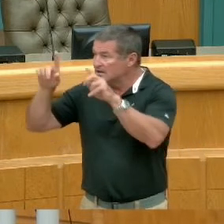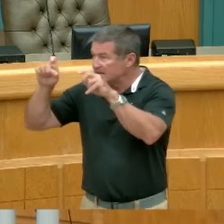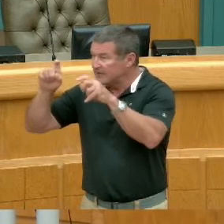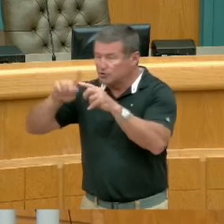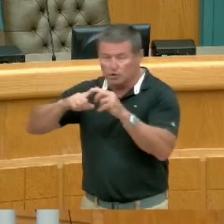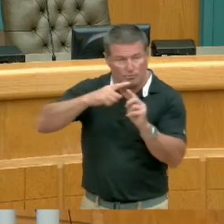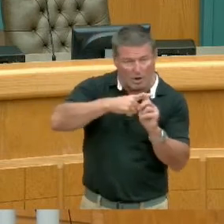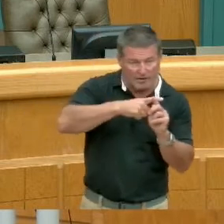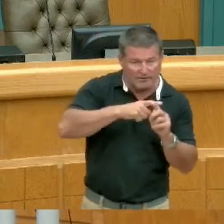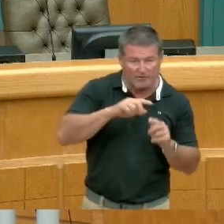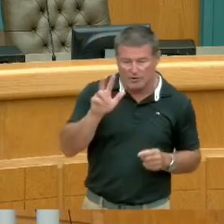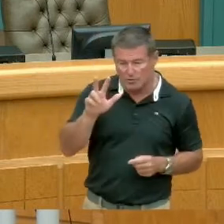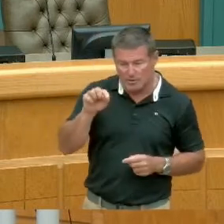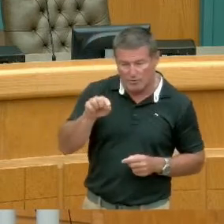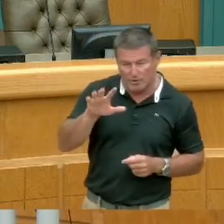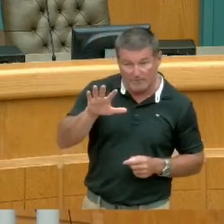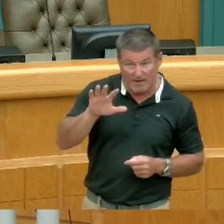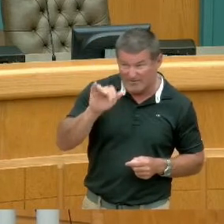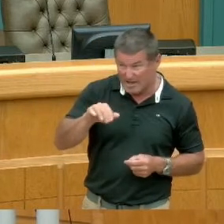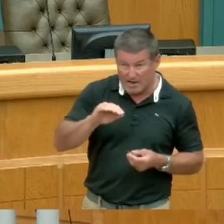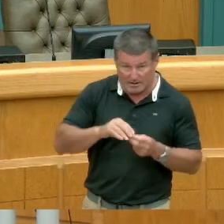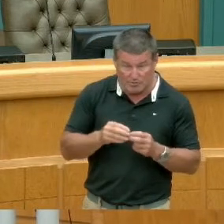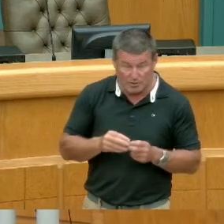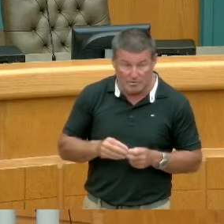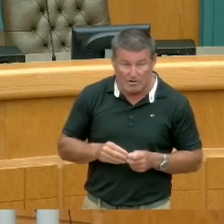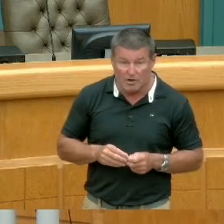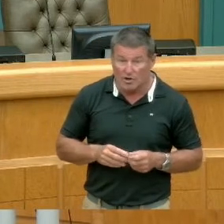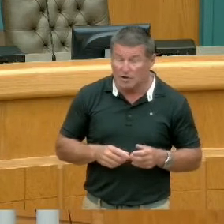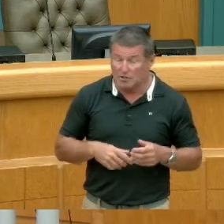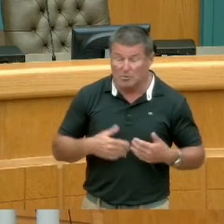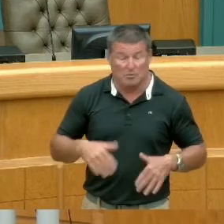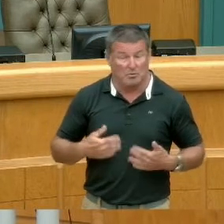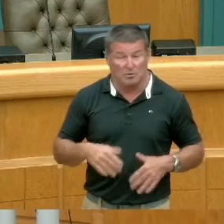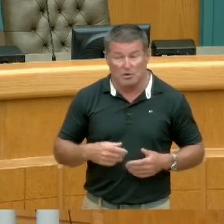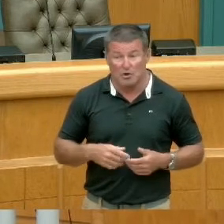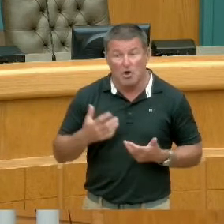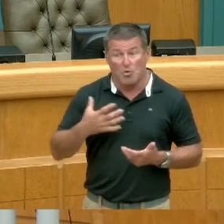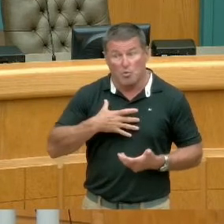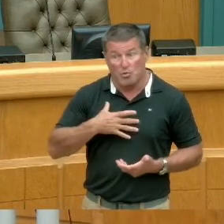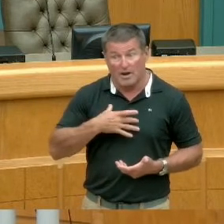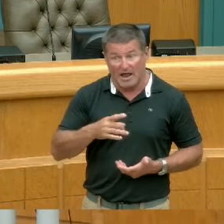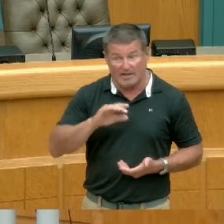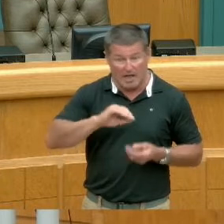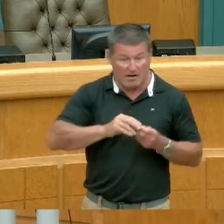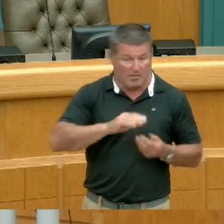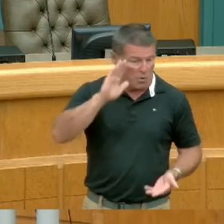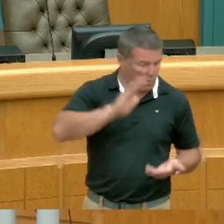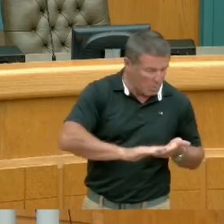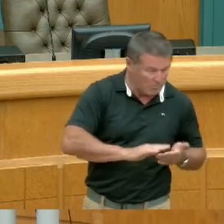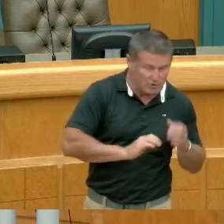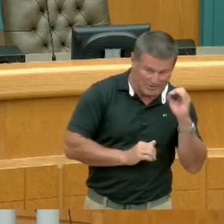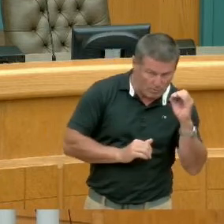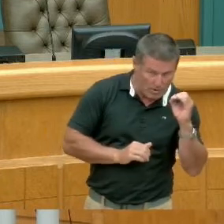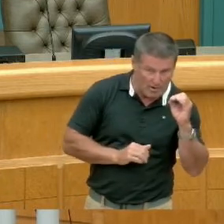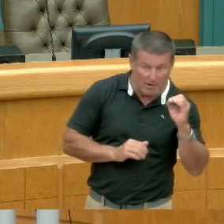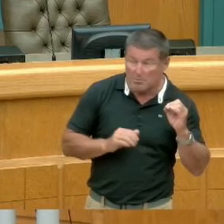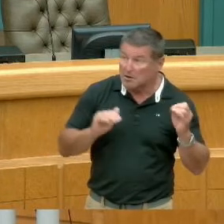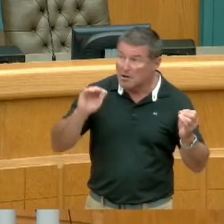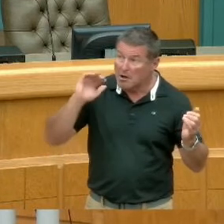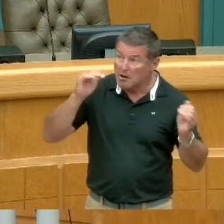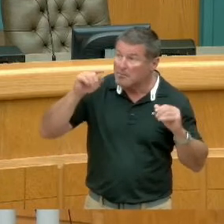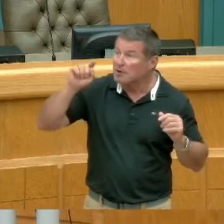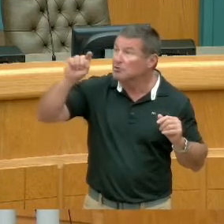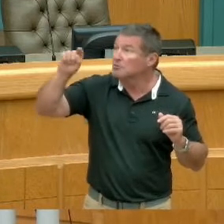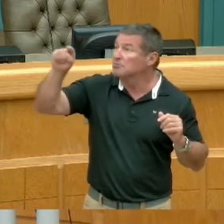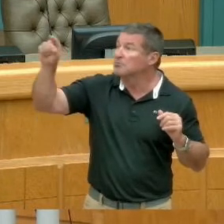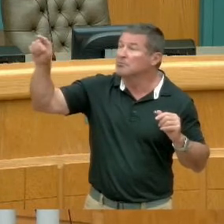test given, I think, is significant. We like to get it to 0, but compared to the rest of the state, and like